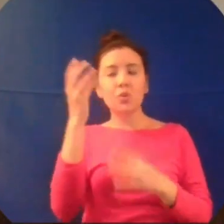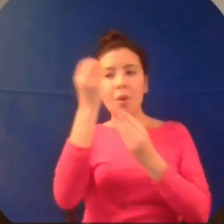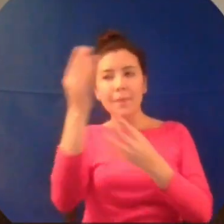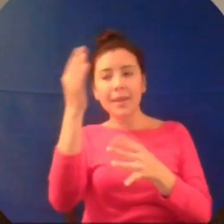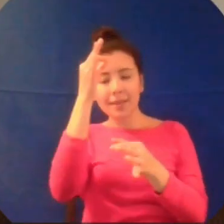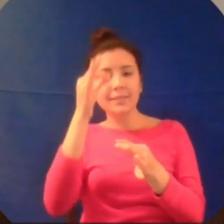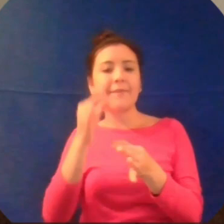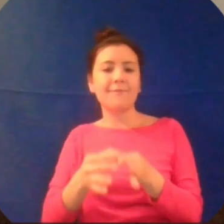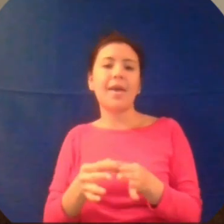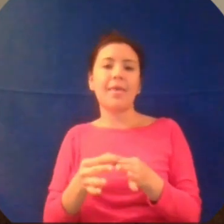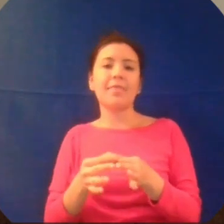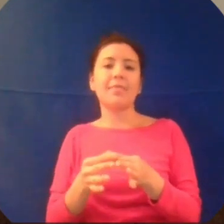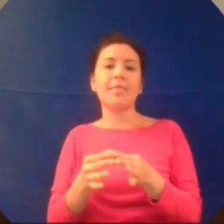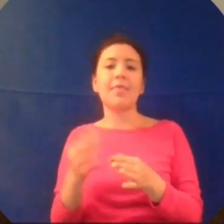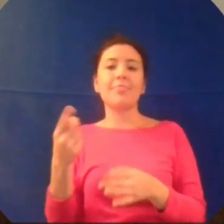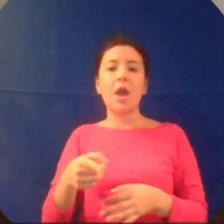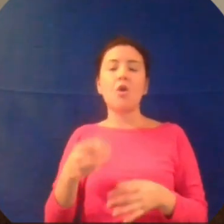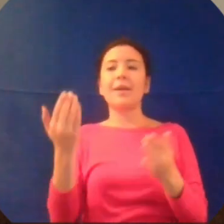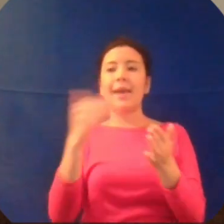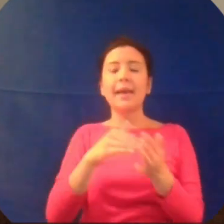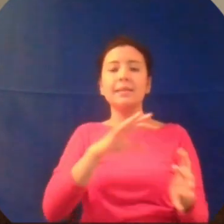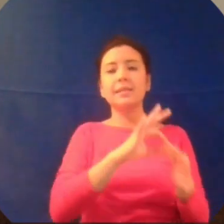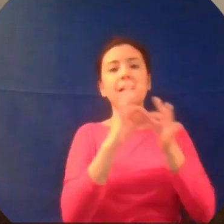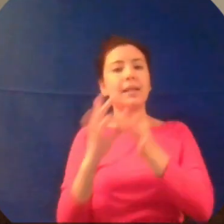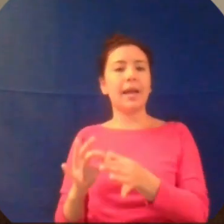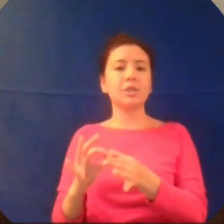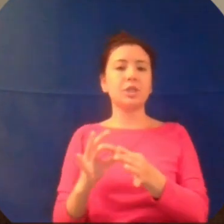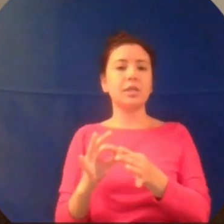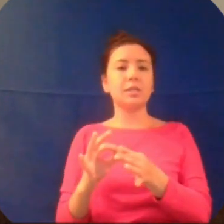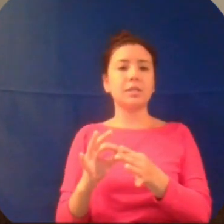Therein lies, again, the connection to the gospel.